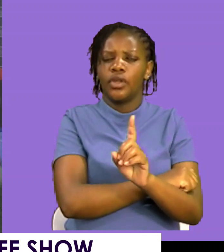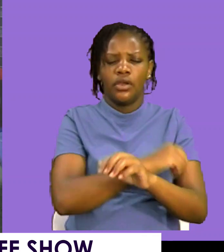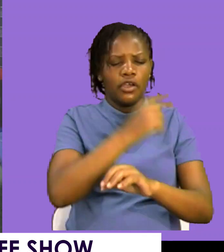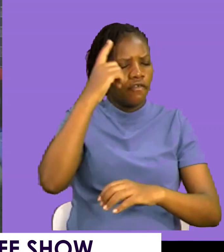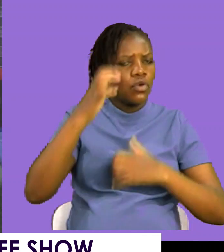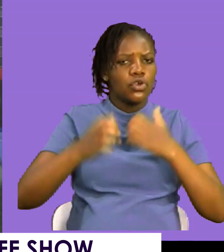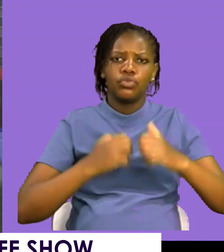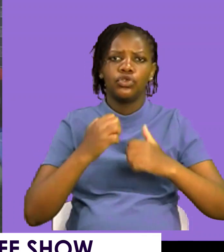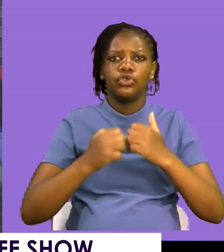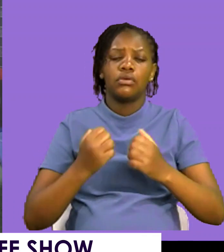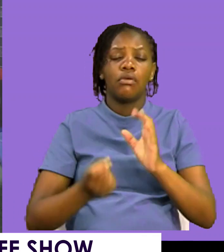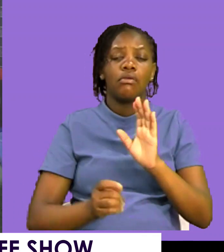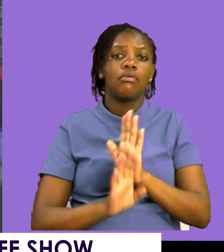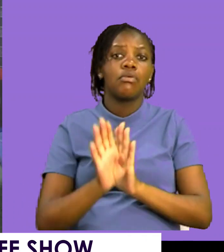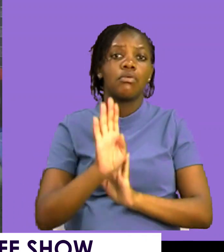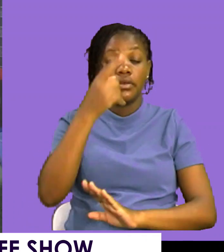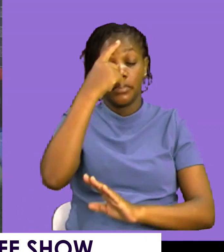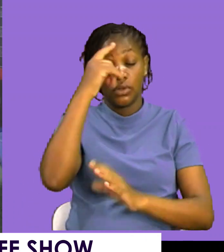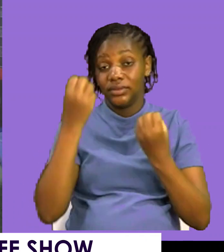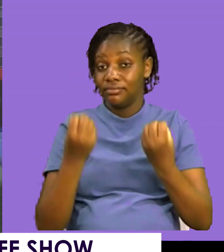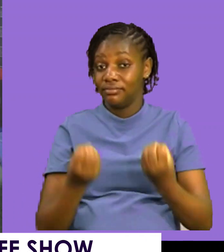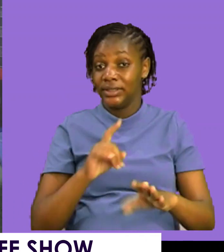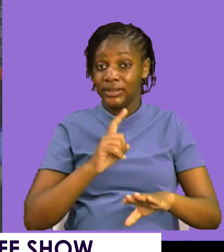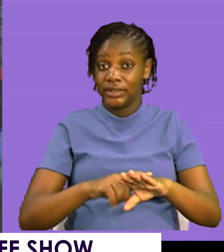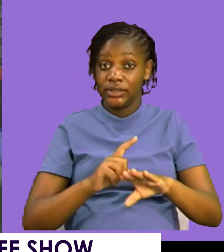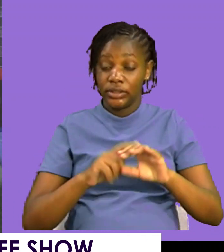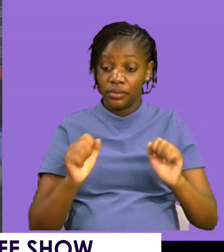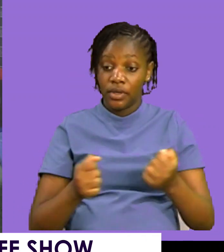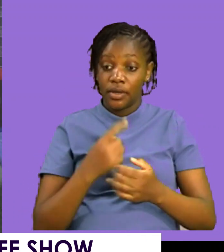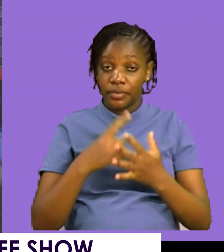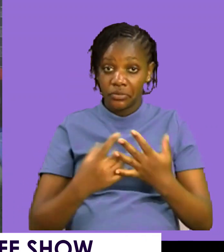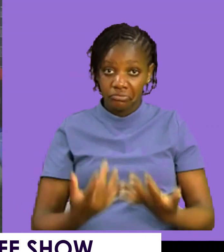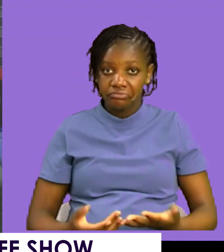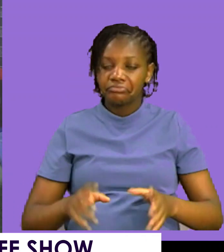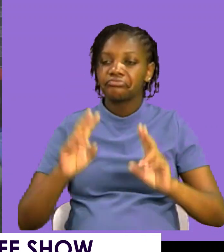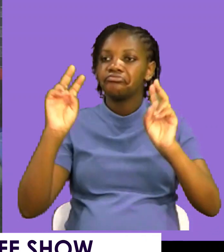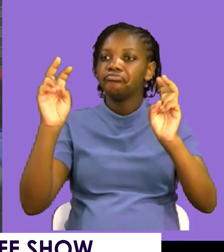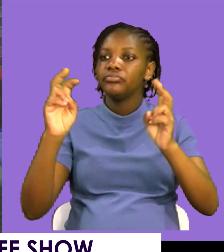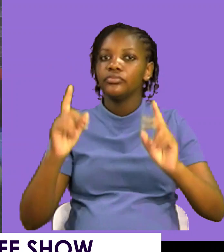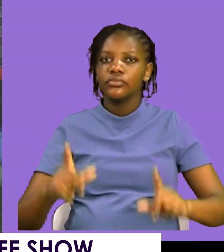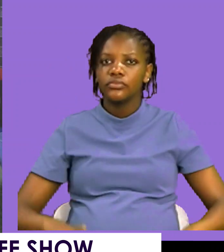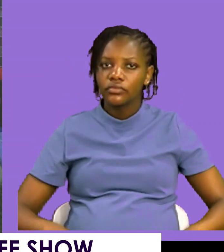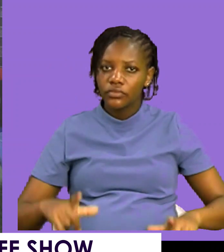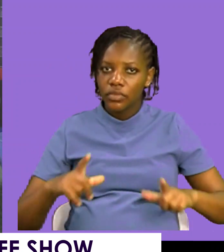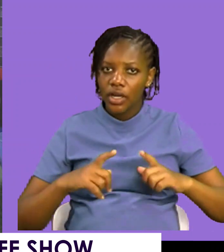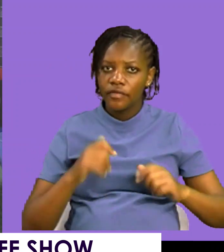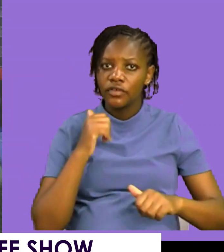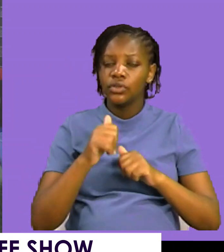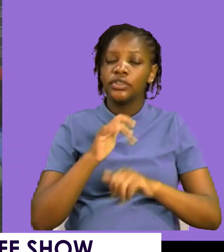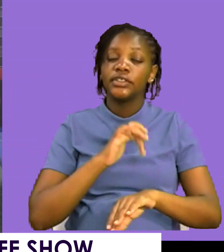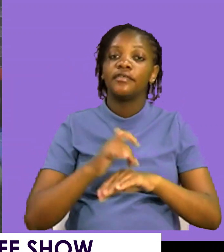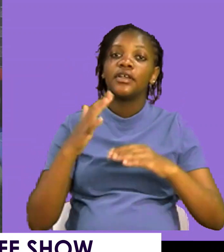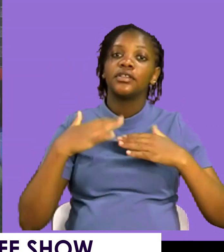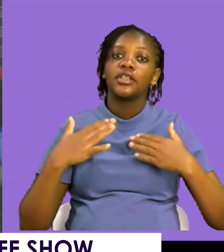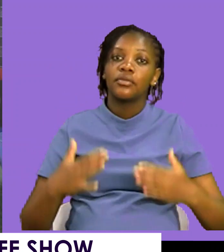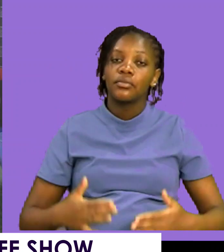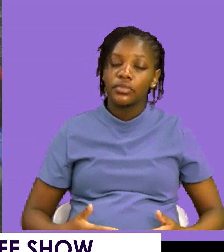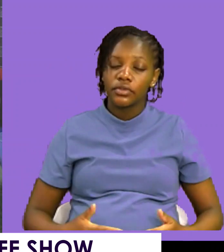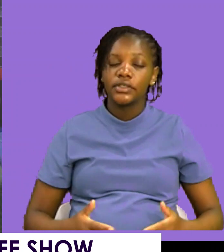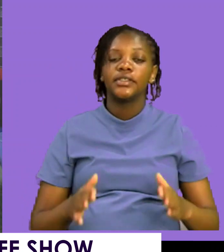emotional growth. Many times, the issues of life that affect the body